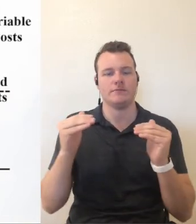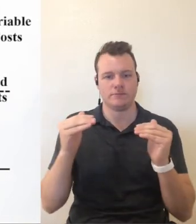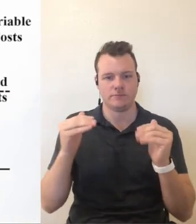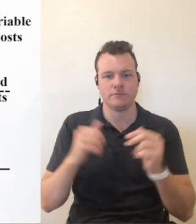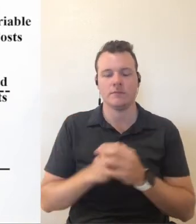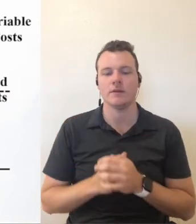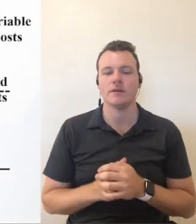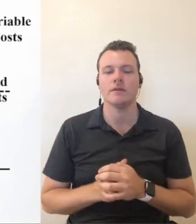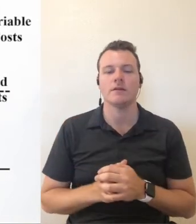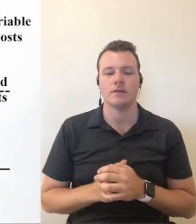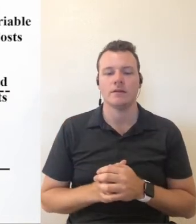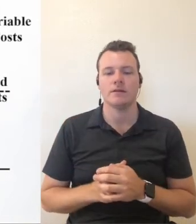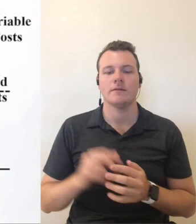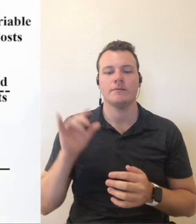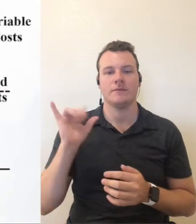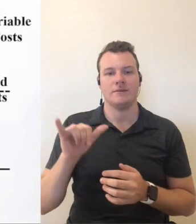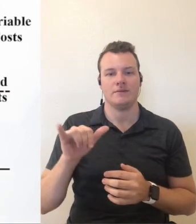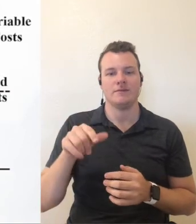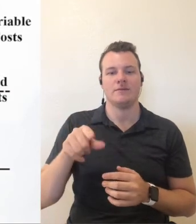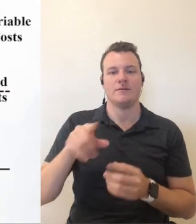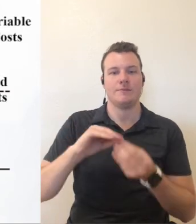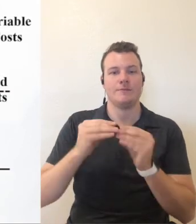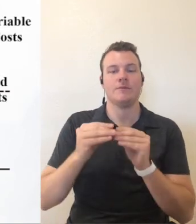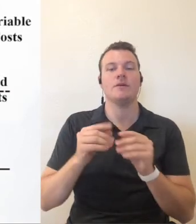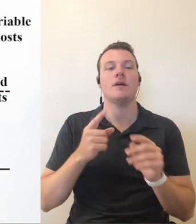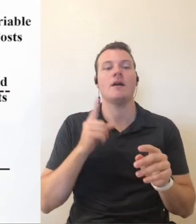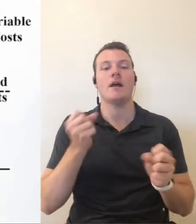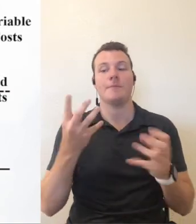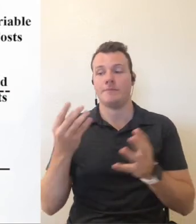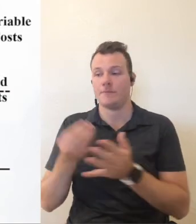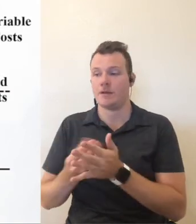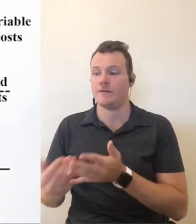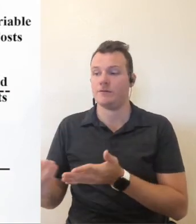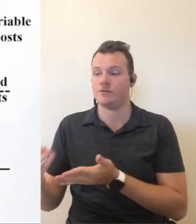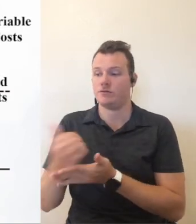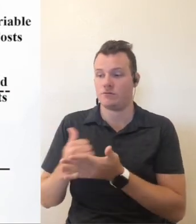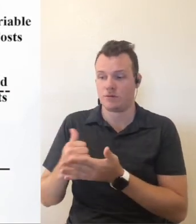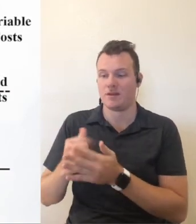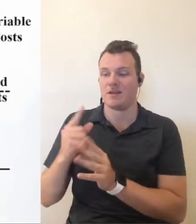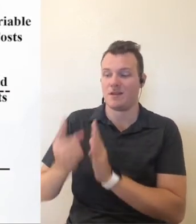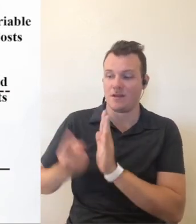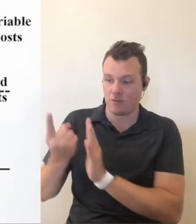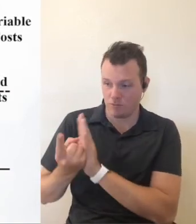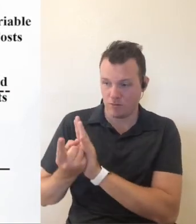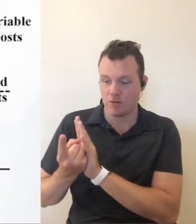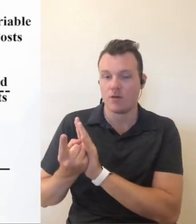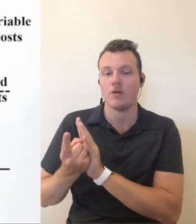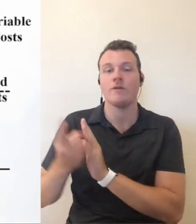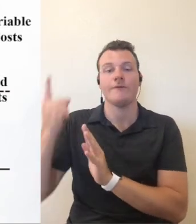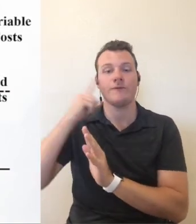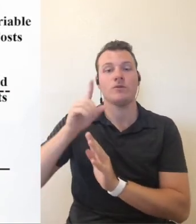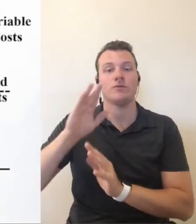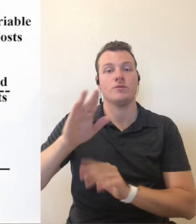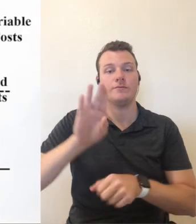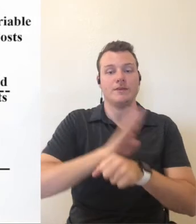value that you need to generate on an hourly basis in order to keep your doors open, okay? Now,